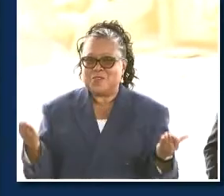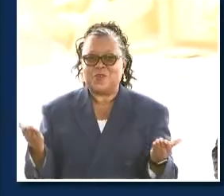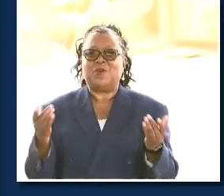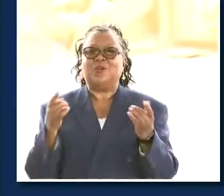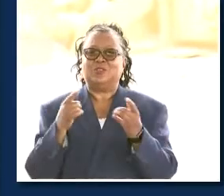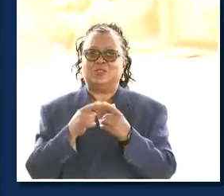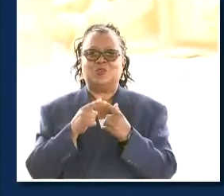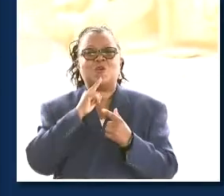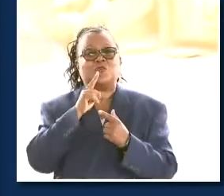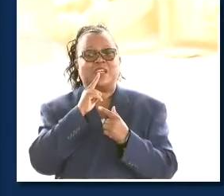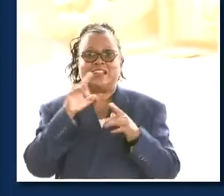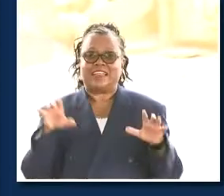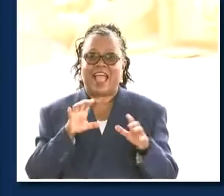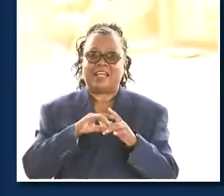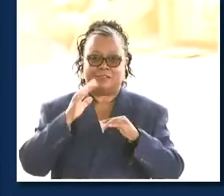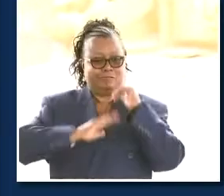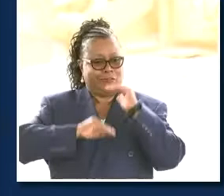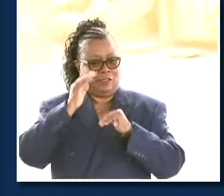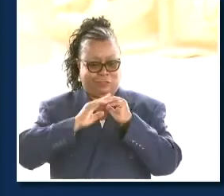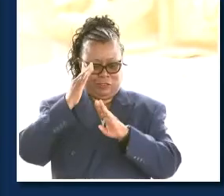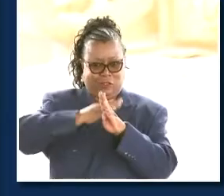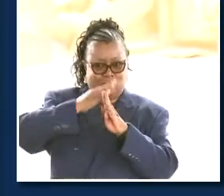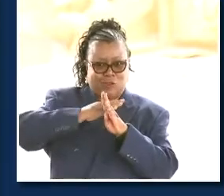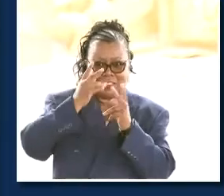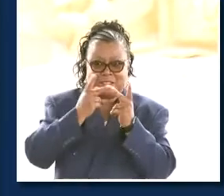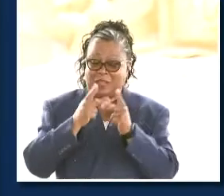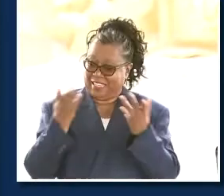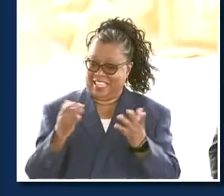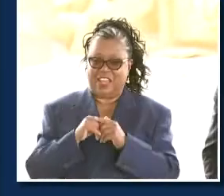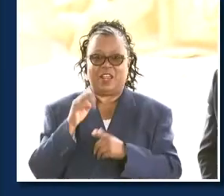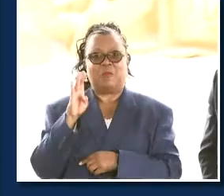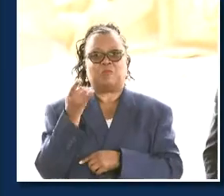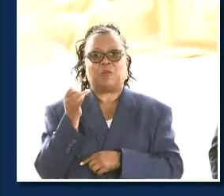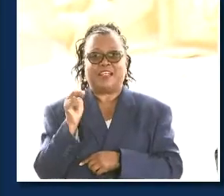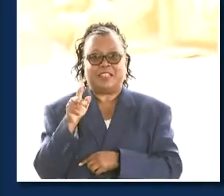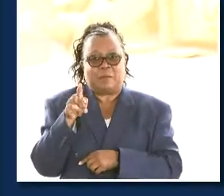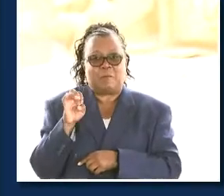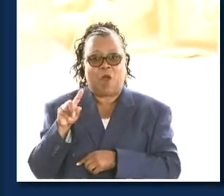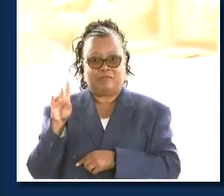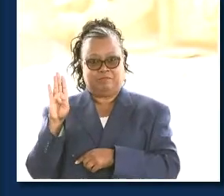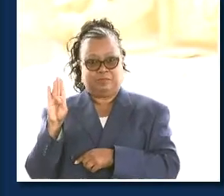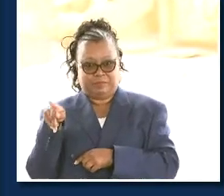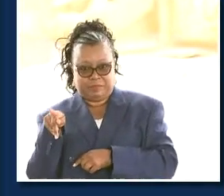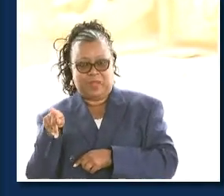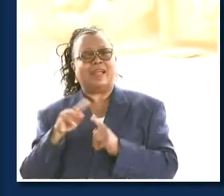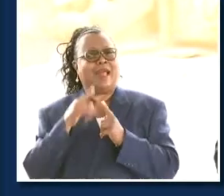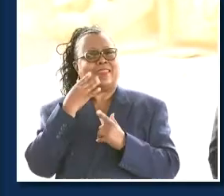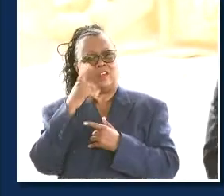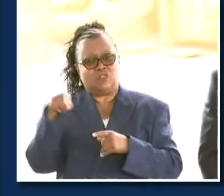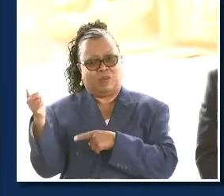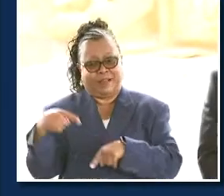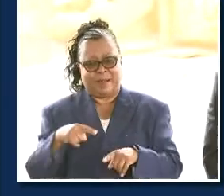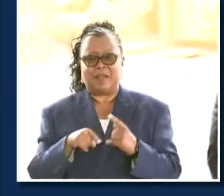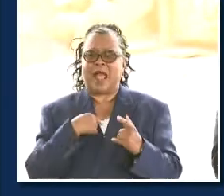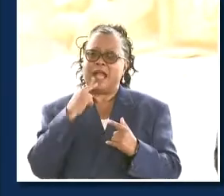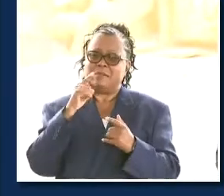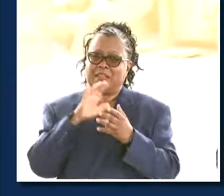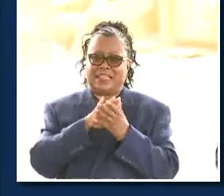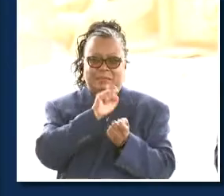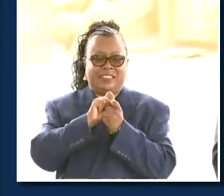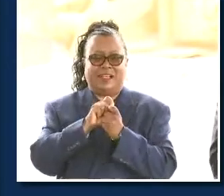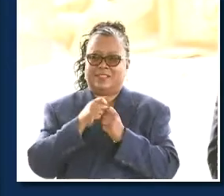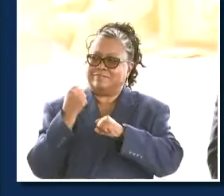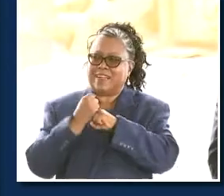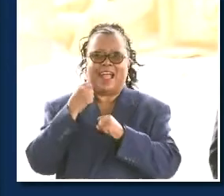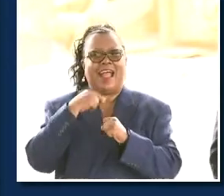a very active construction site here in Brighton Park. I want to thank all of you for being here, but I want to give a particular shout.